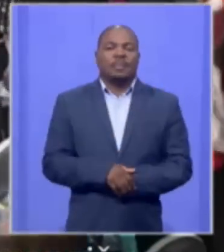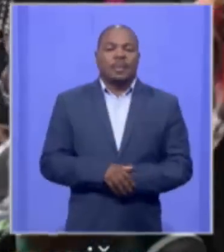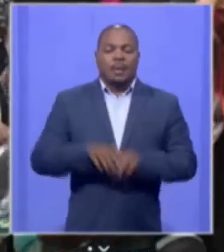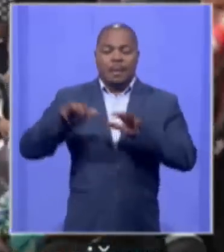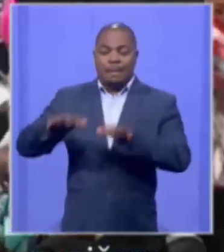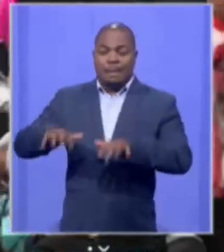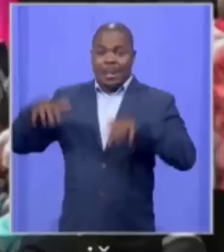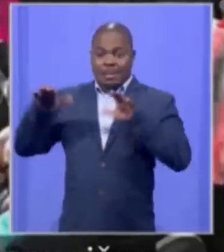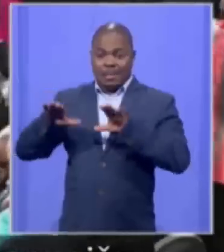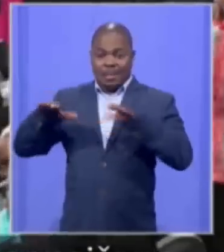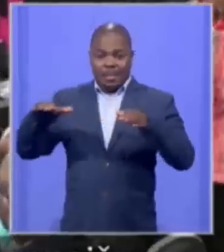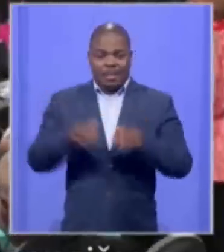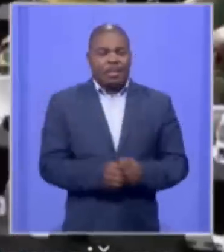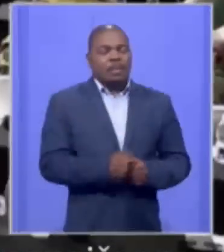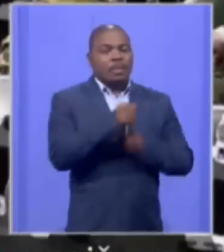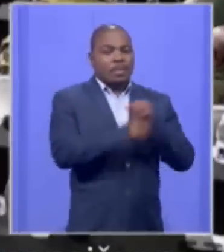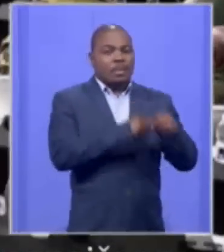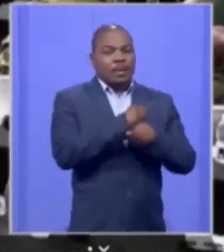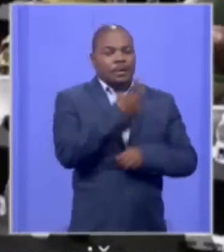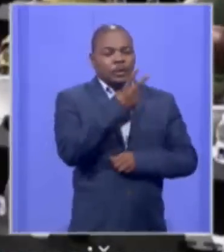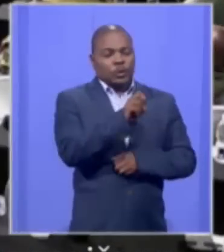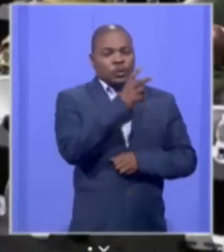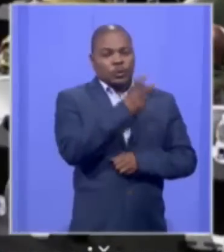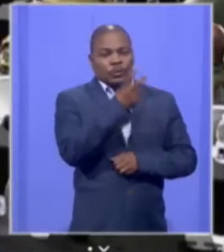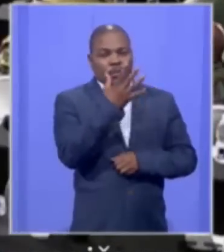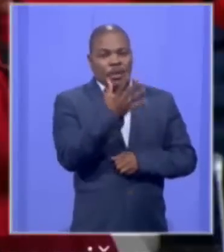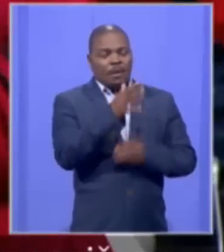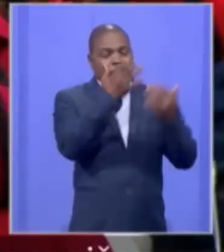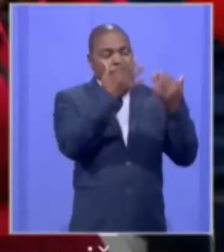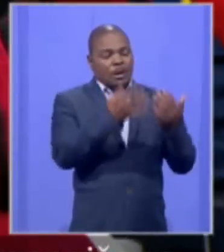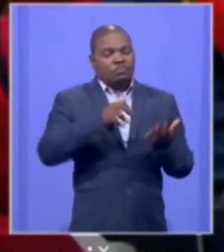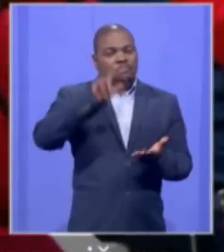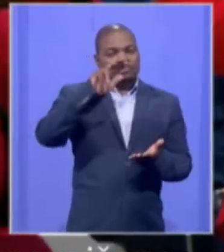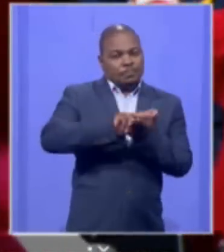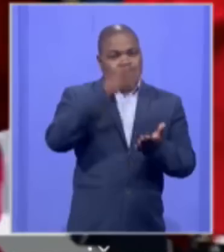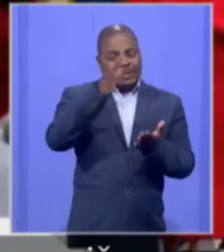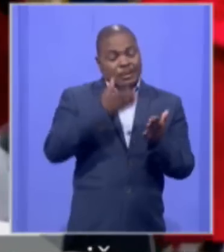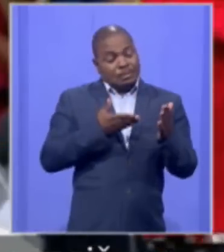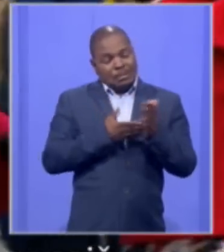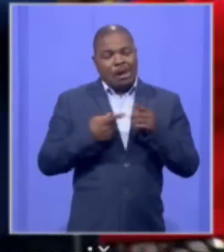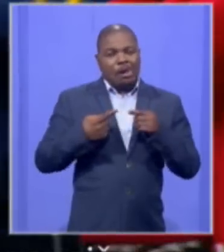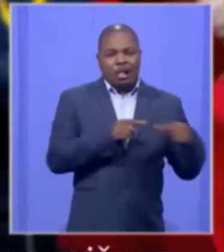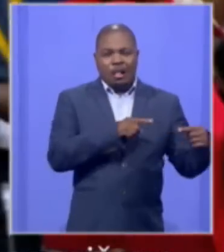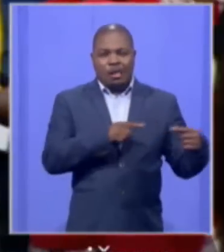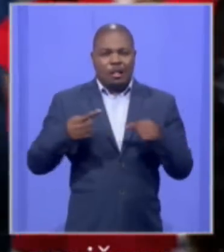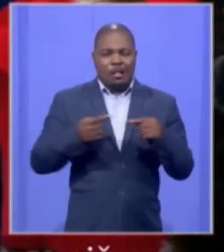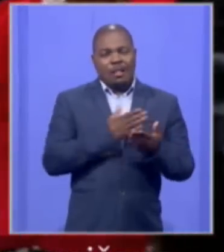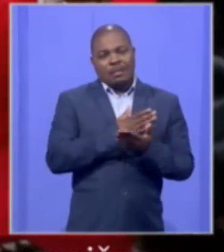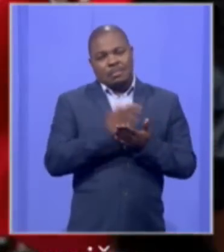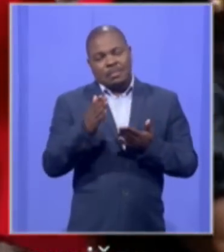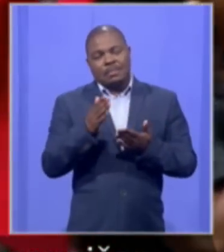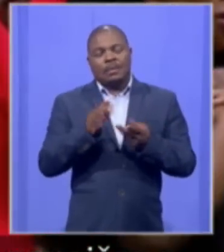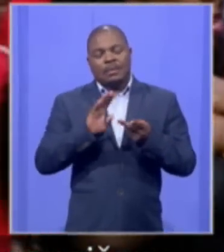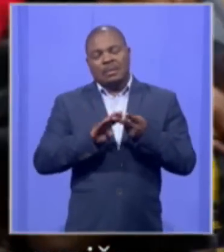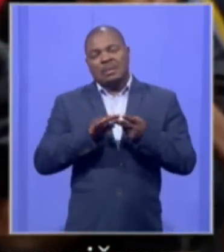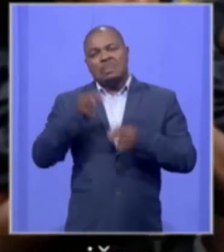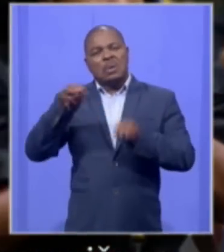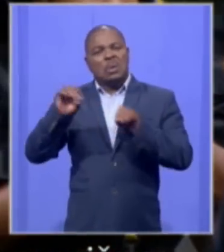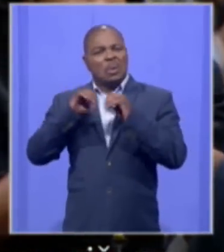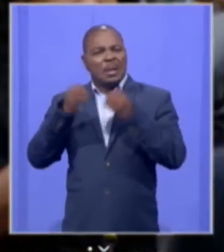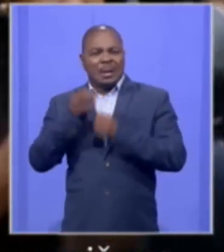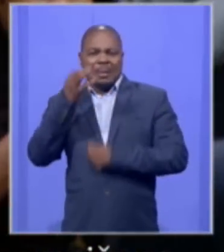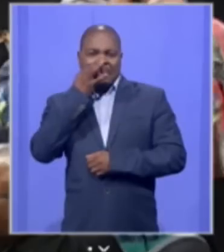Parlamente e fetišitše tekanyetšo ya ngwaga wa ditšhelete wa 2025 yeo e na le go lengangišano mo le mekgatlo ye mengwe ya dipolotiki e sa eme ka la